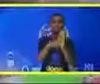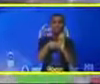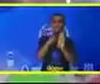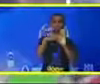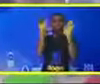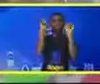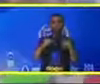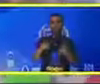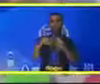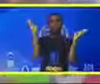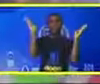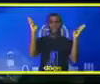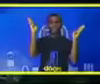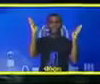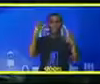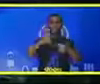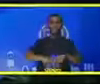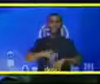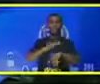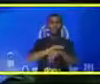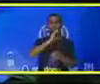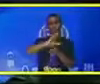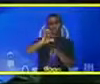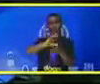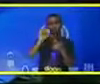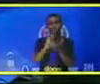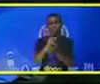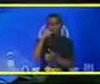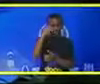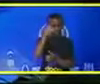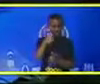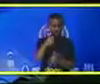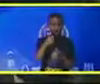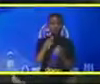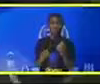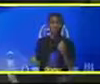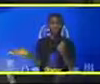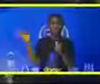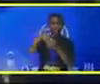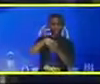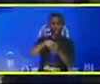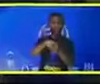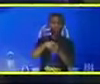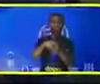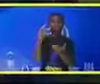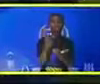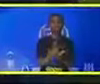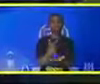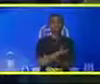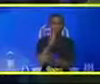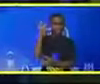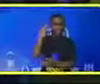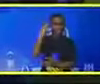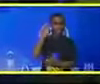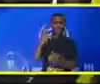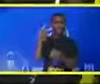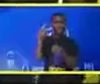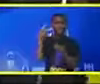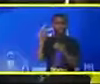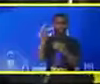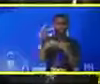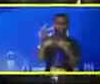Doors can open depending on the forces that you engage. Doors can open. Can I hear me? Doors can